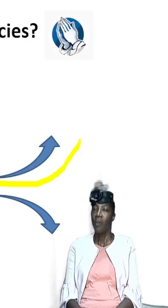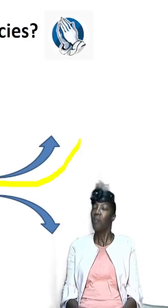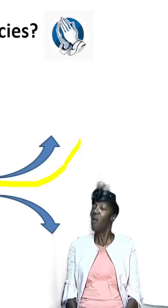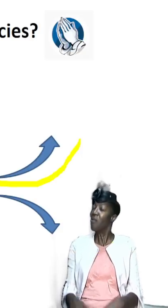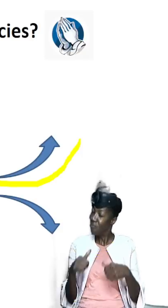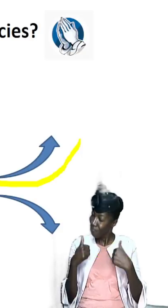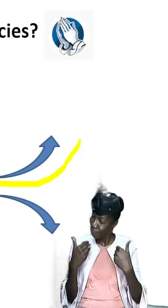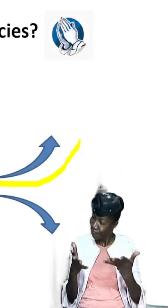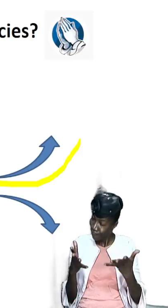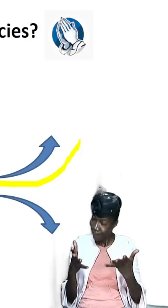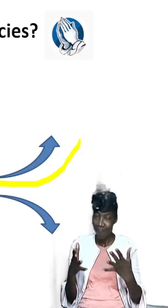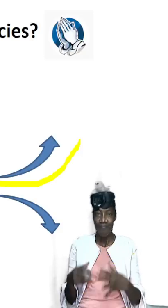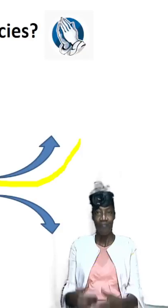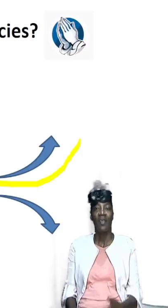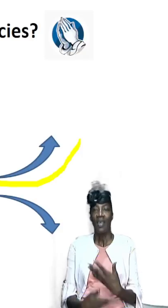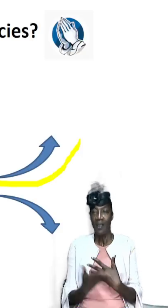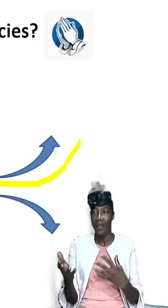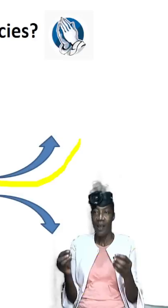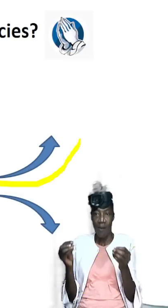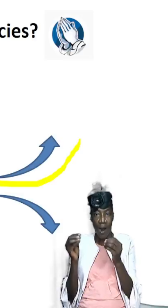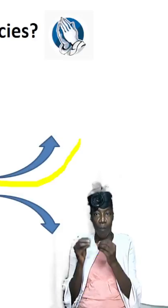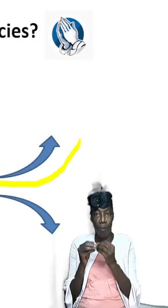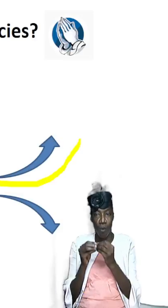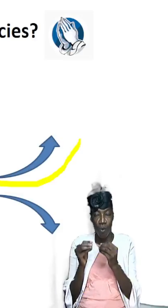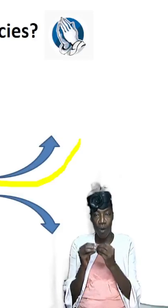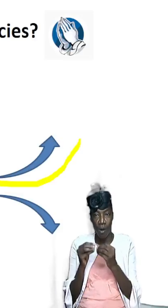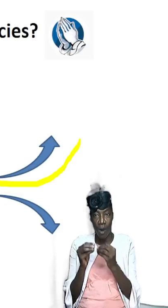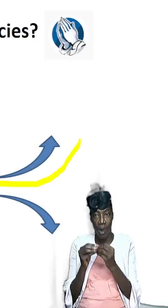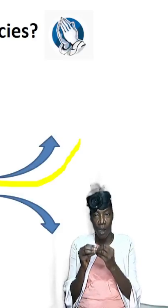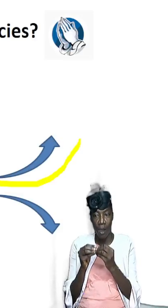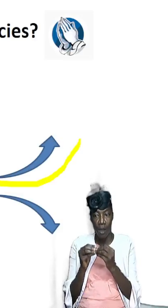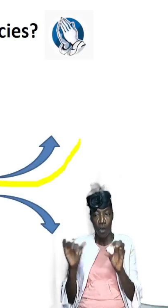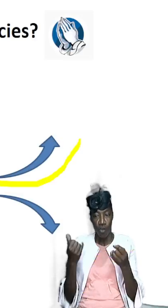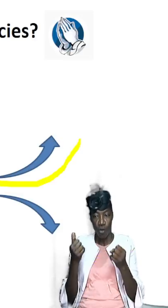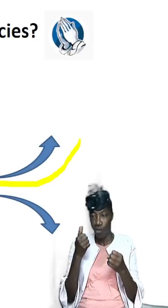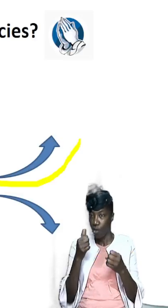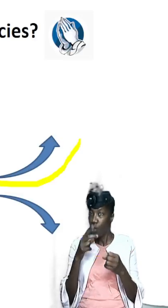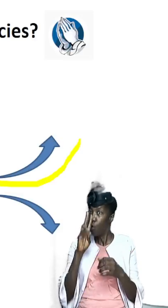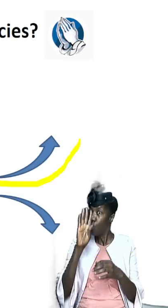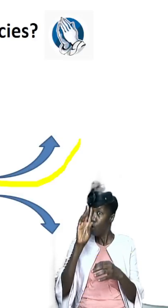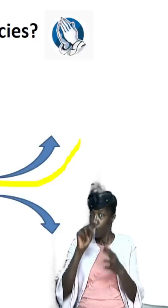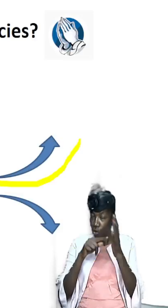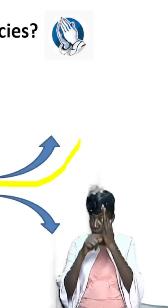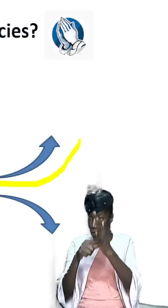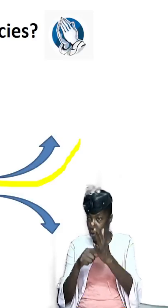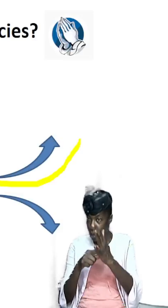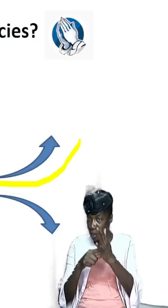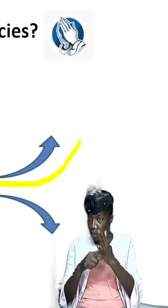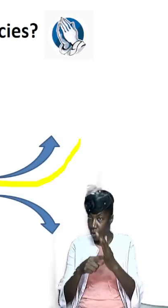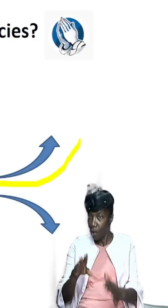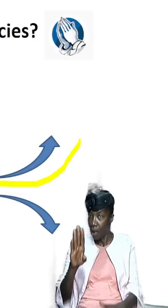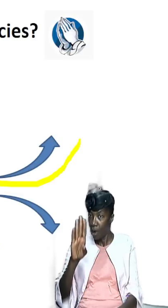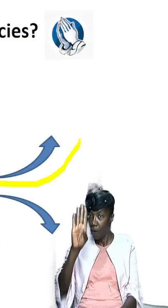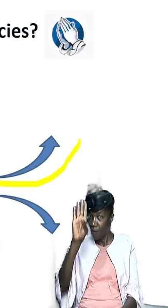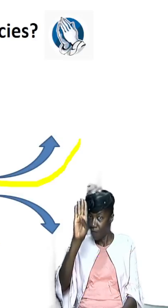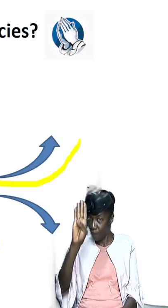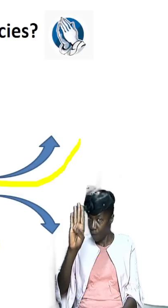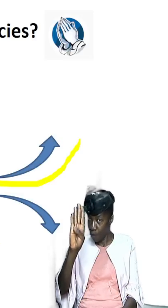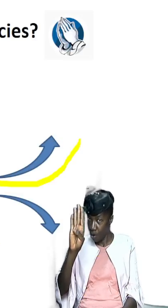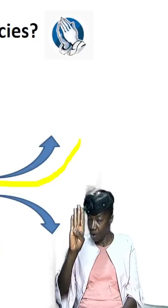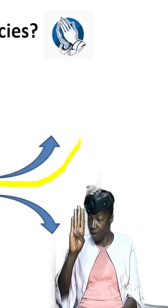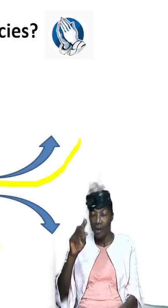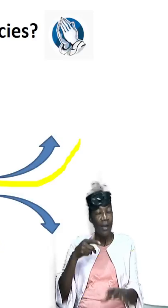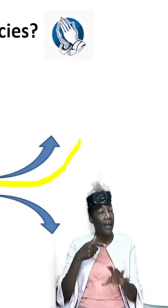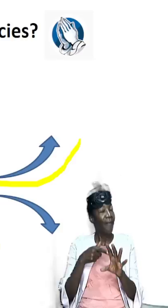and so. And of course, there are more. In, this is just showing you four, but remember when we started out, we discussed A, big